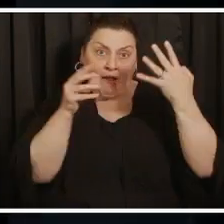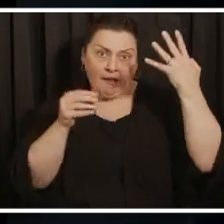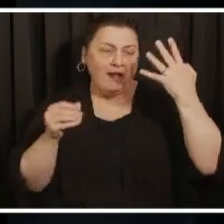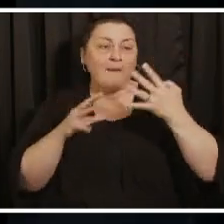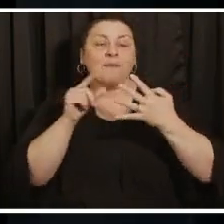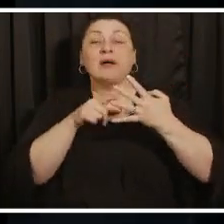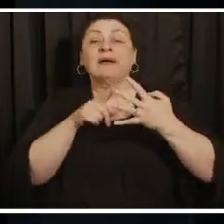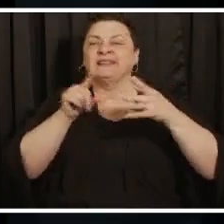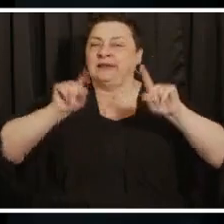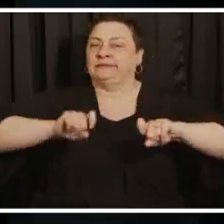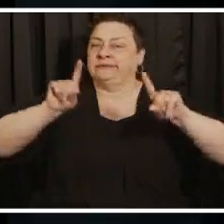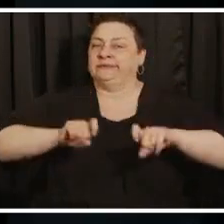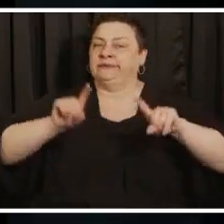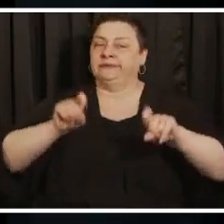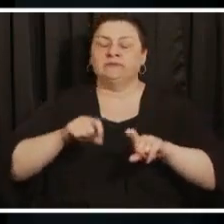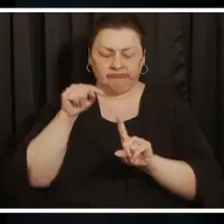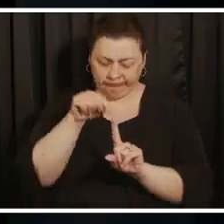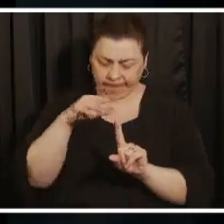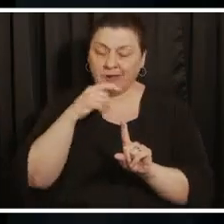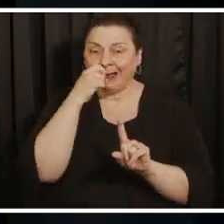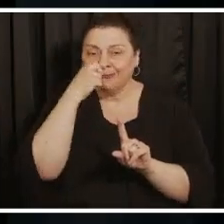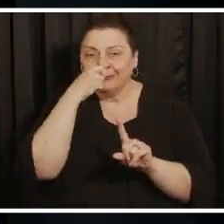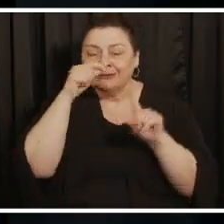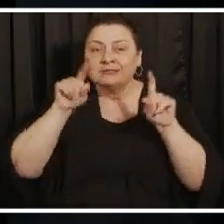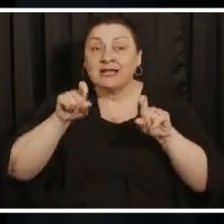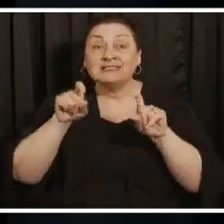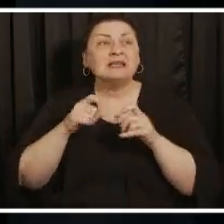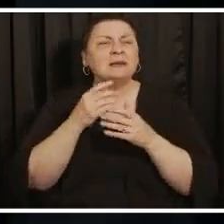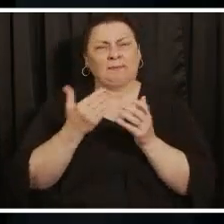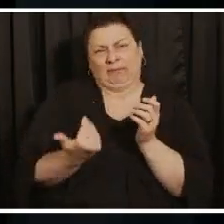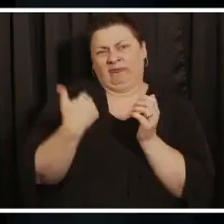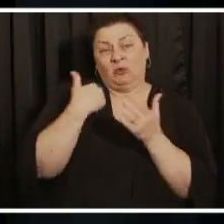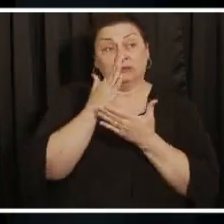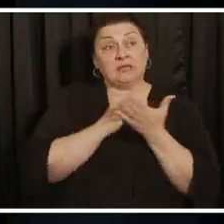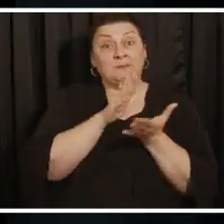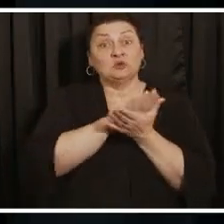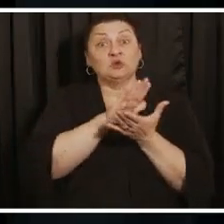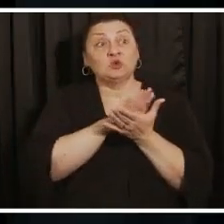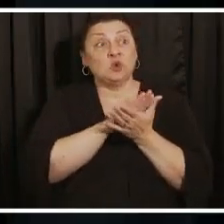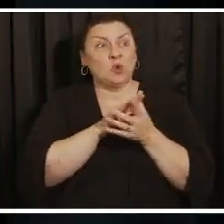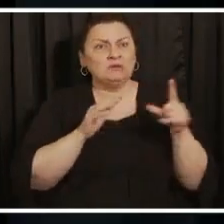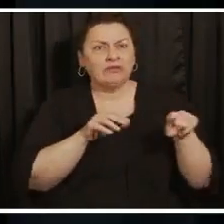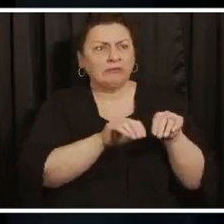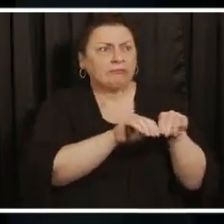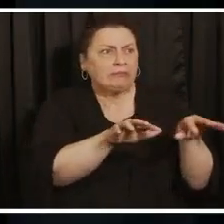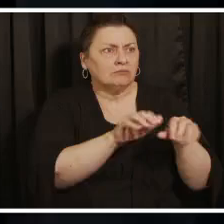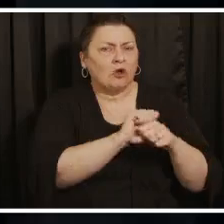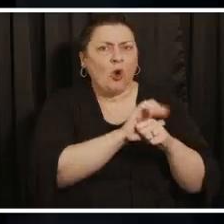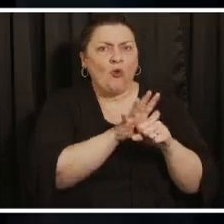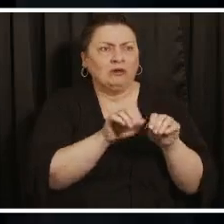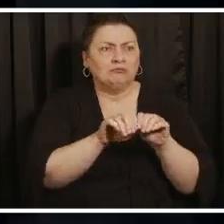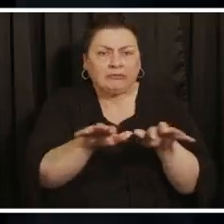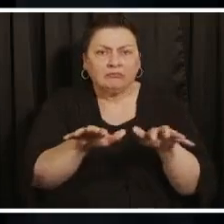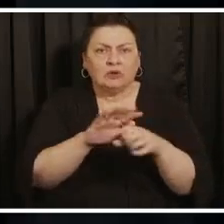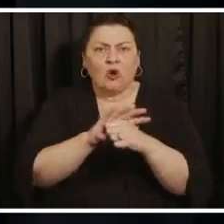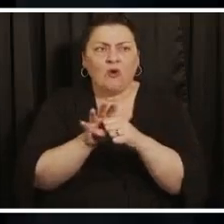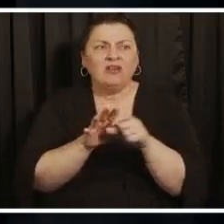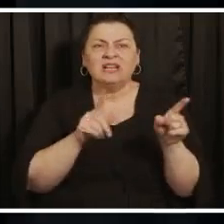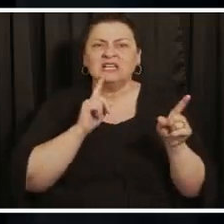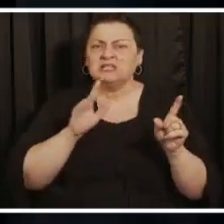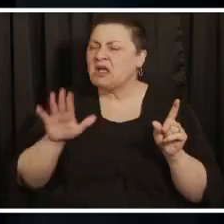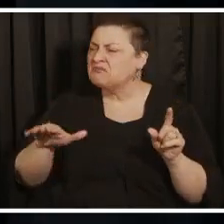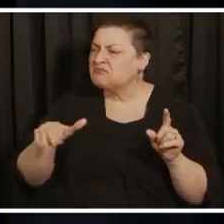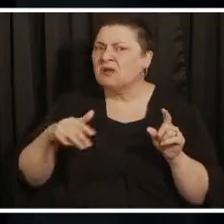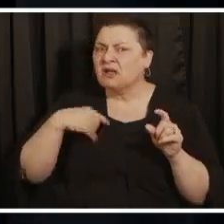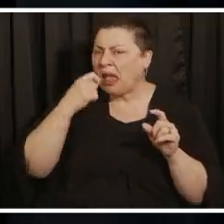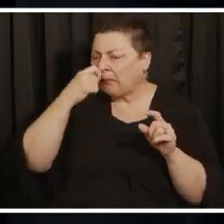did it largely on a surge basis. So there were schools that had outbreaks and they wanted to get back, and we said, yes, why don't you screen your kids, and then they don't have it,